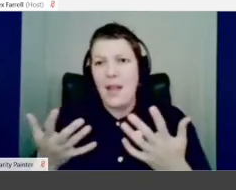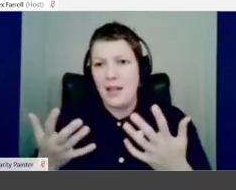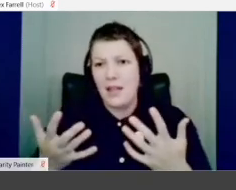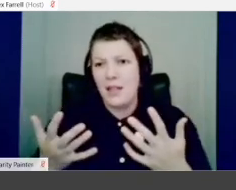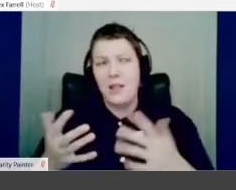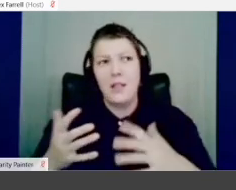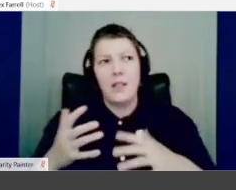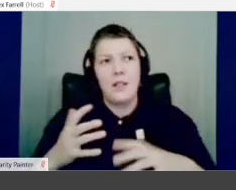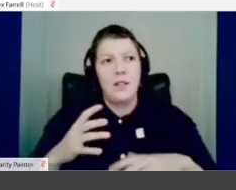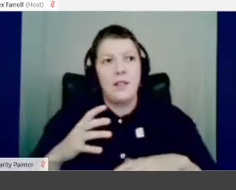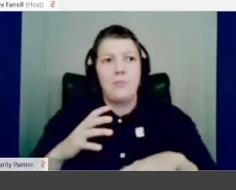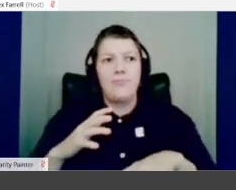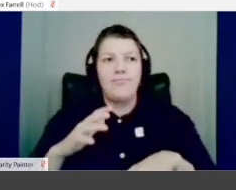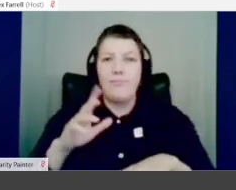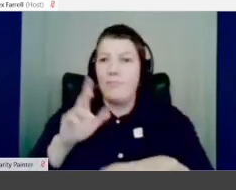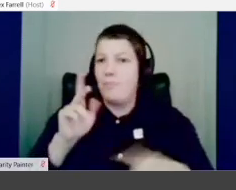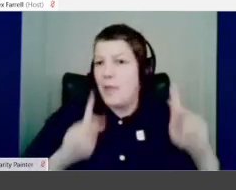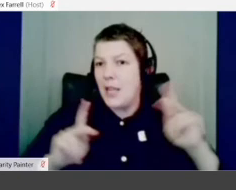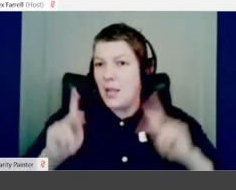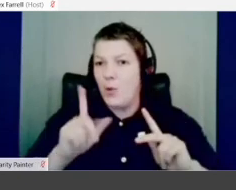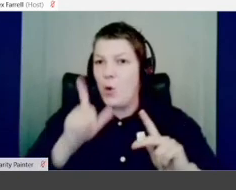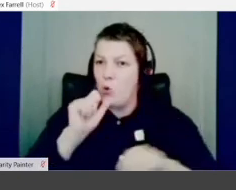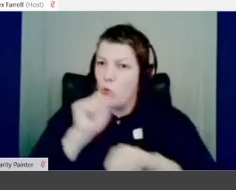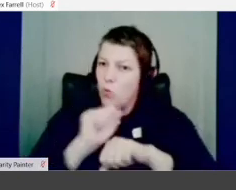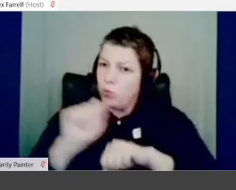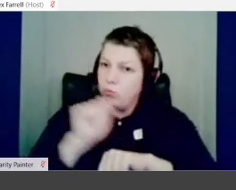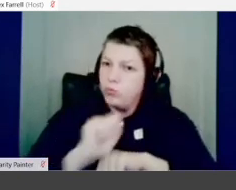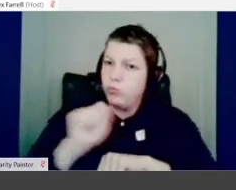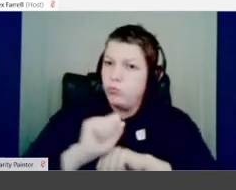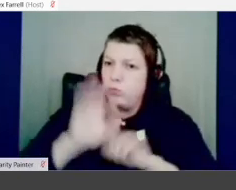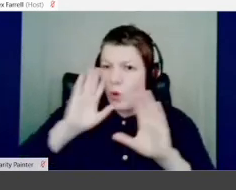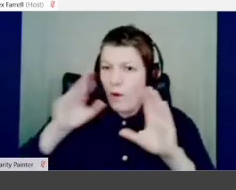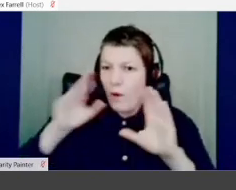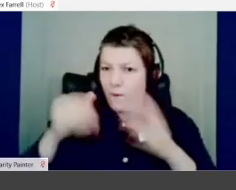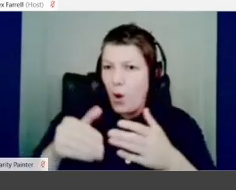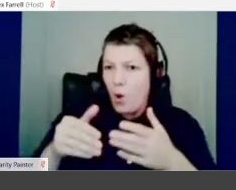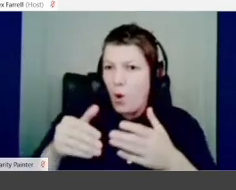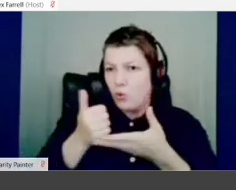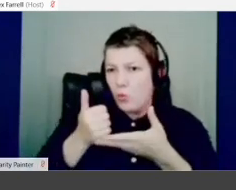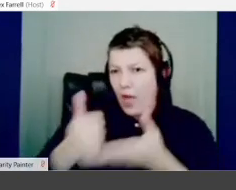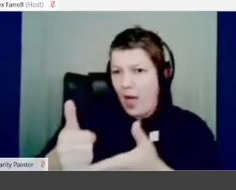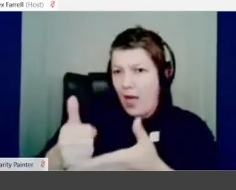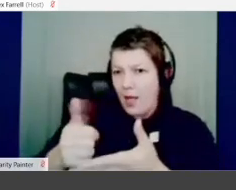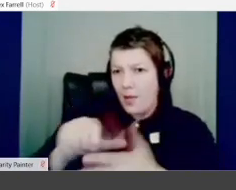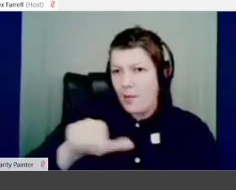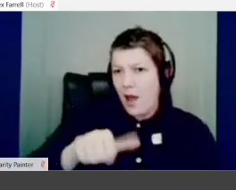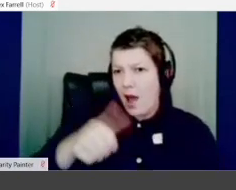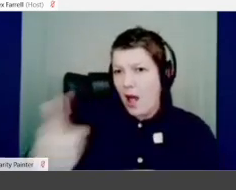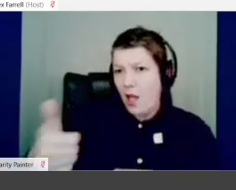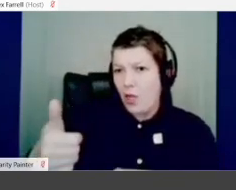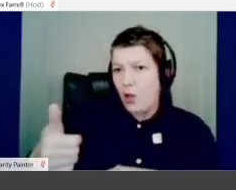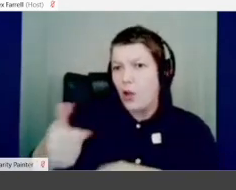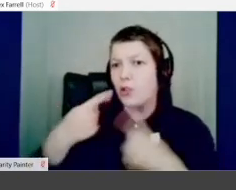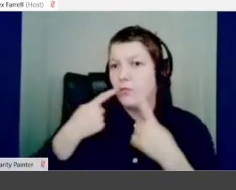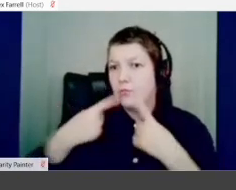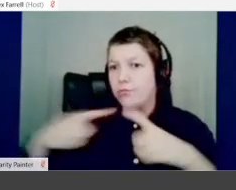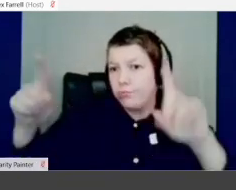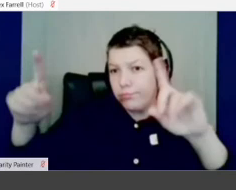I help you achieve what you need to do? The greatness that you are here on this earth to do, how can I help with